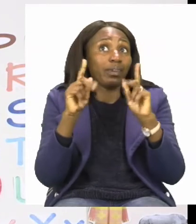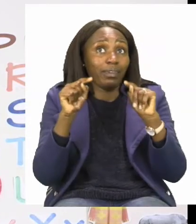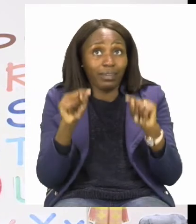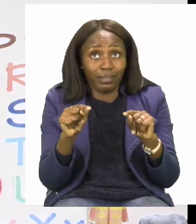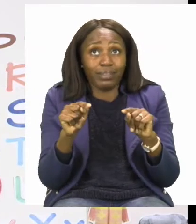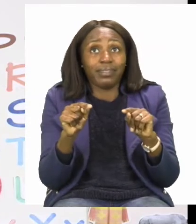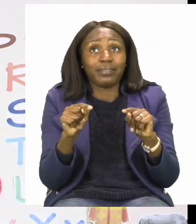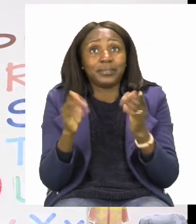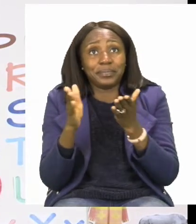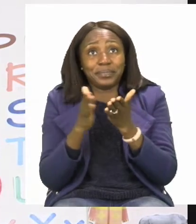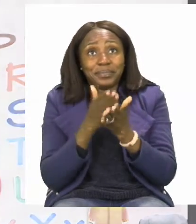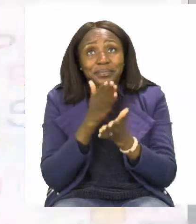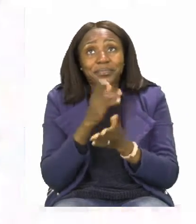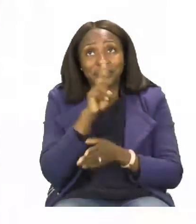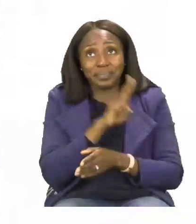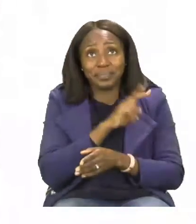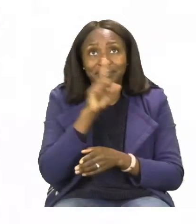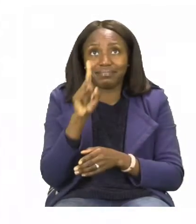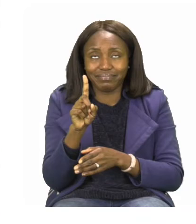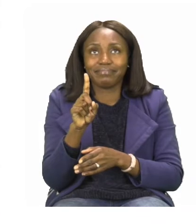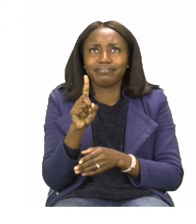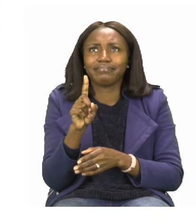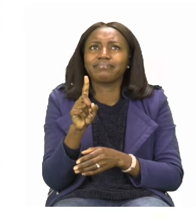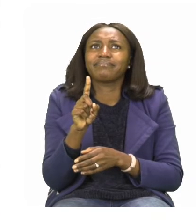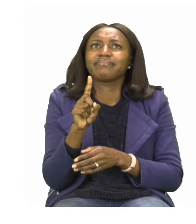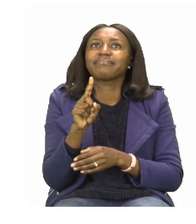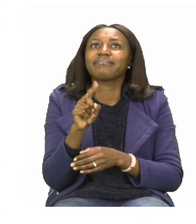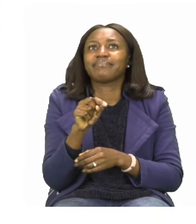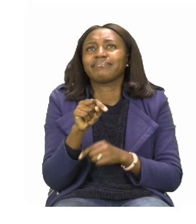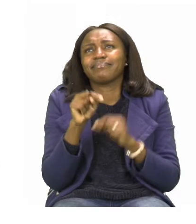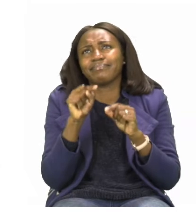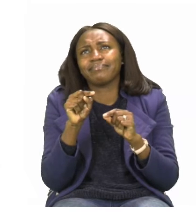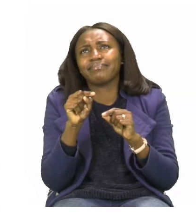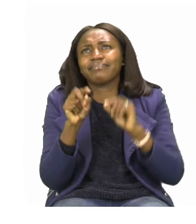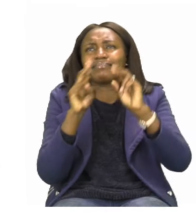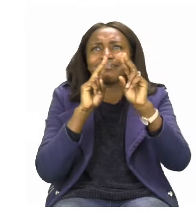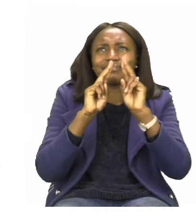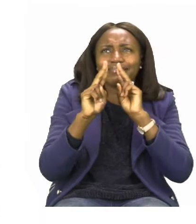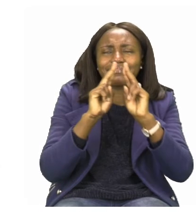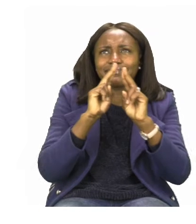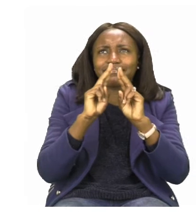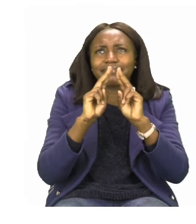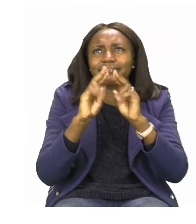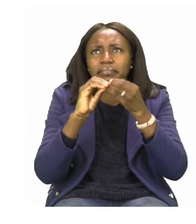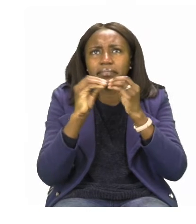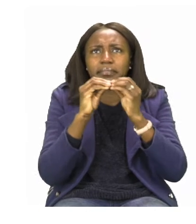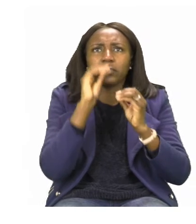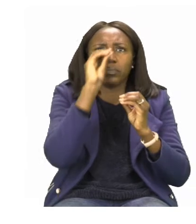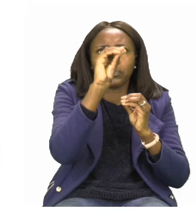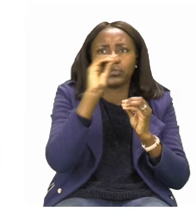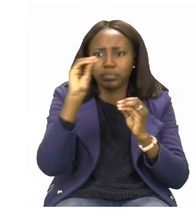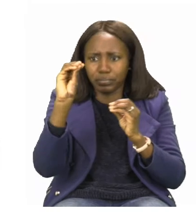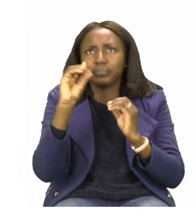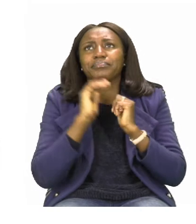let us all turn to page 21. On page 21, we are going to start by doing the